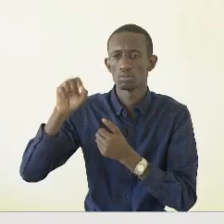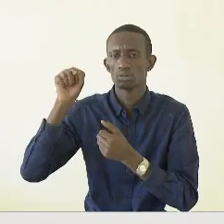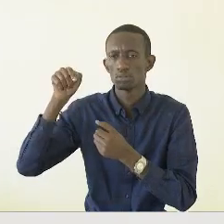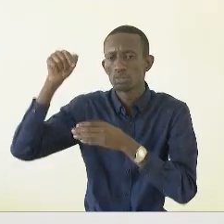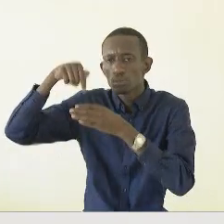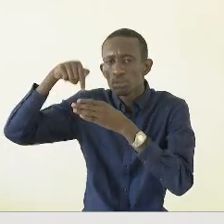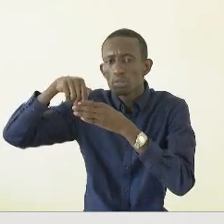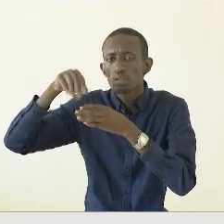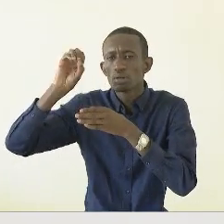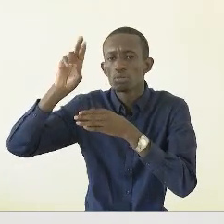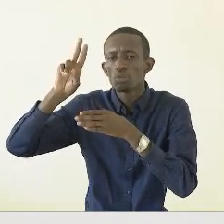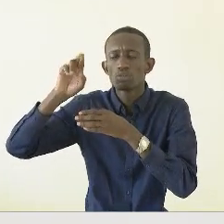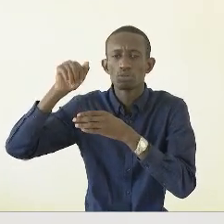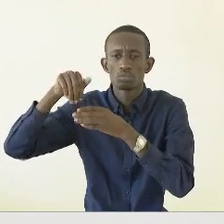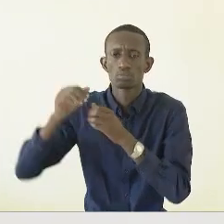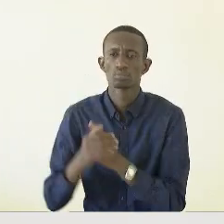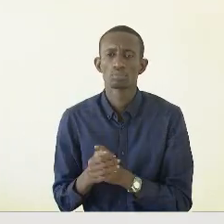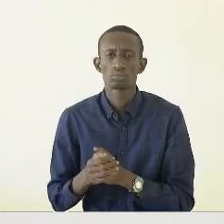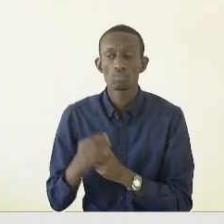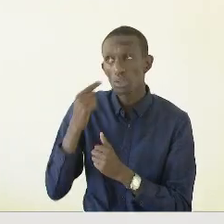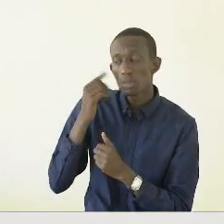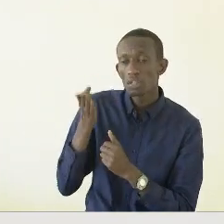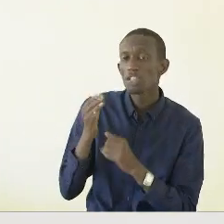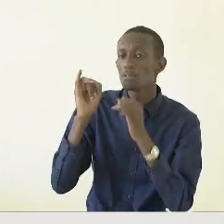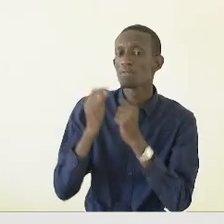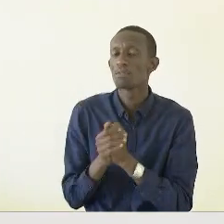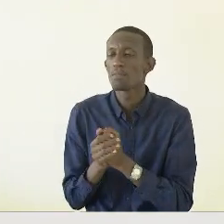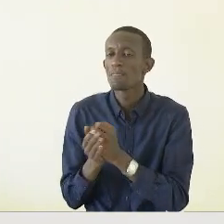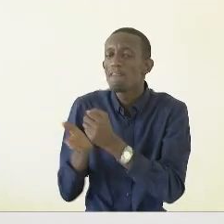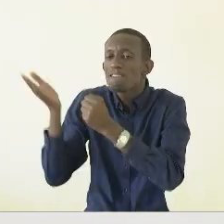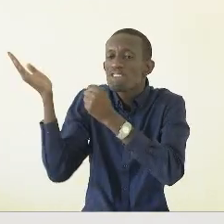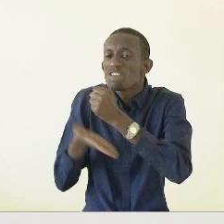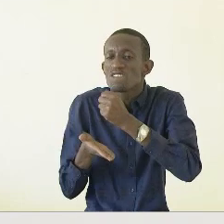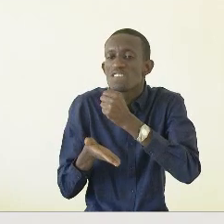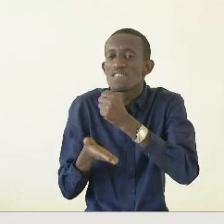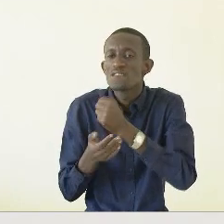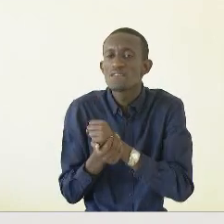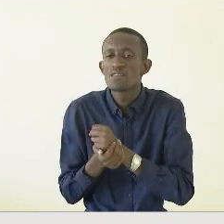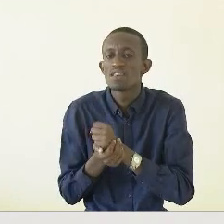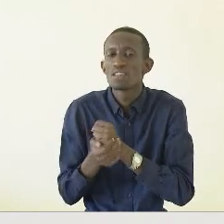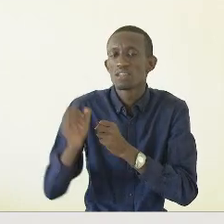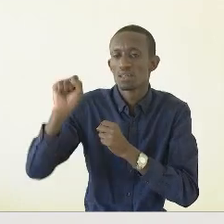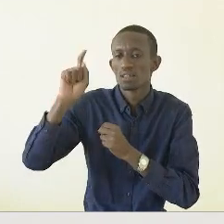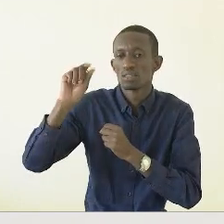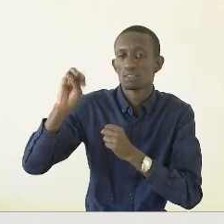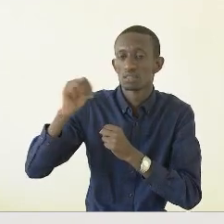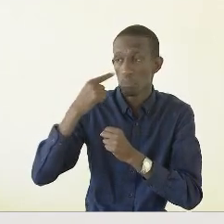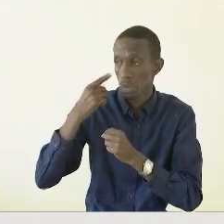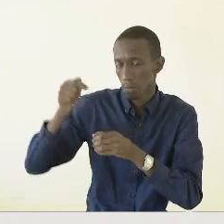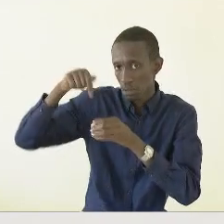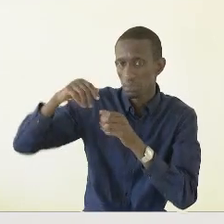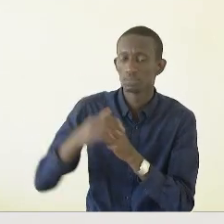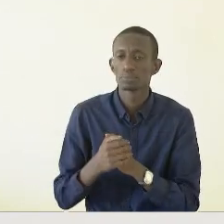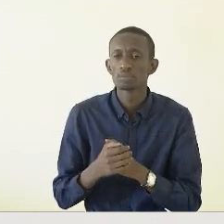inside. Then from there, if we cut the cross-section of the stem, we can see that